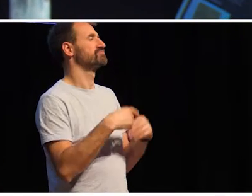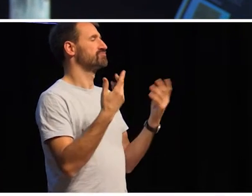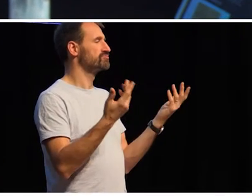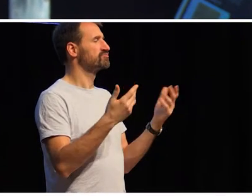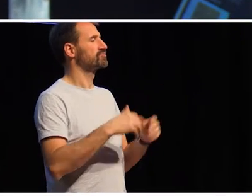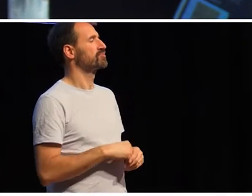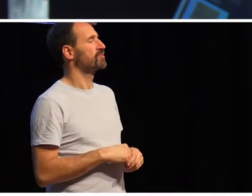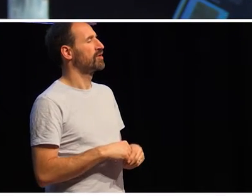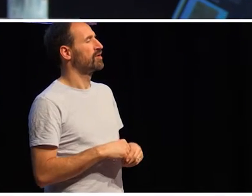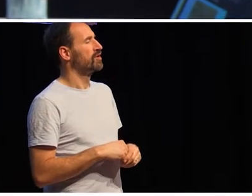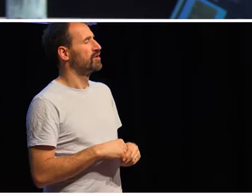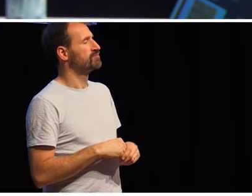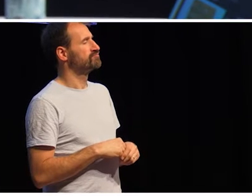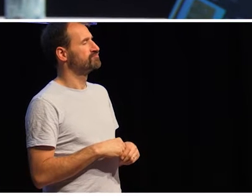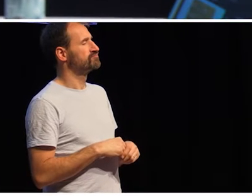for